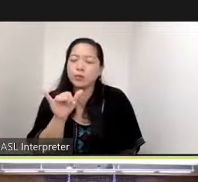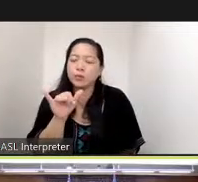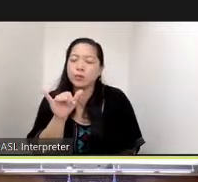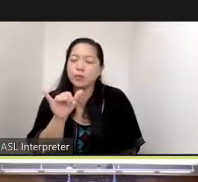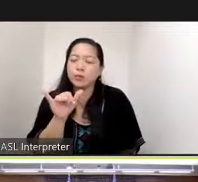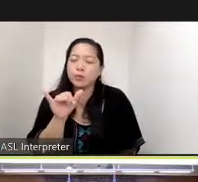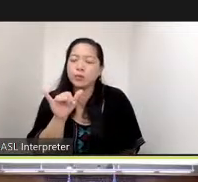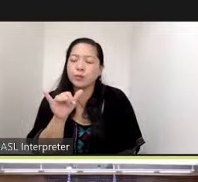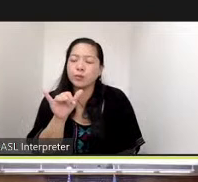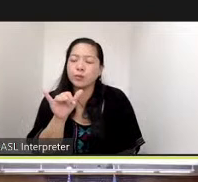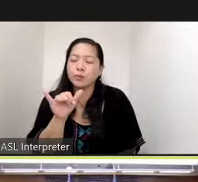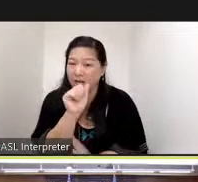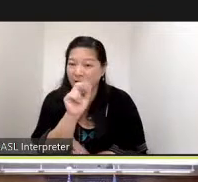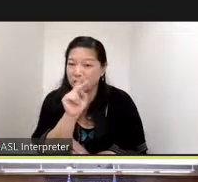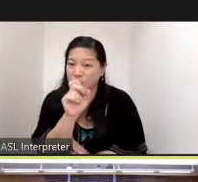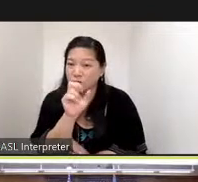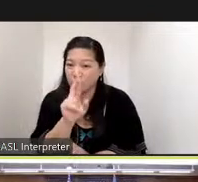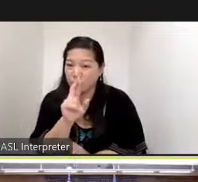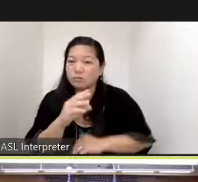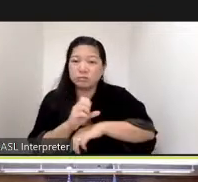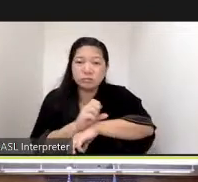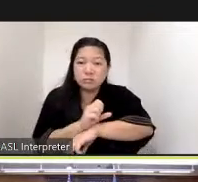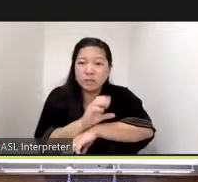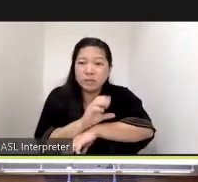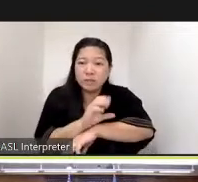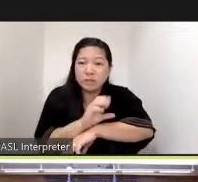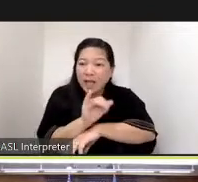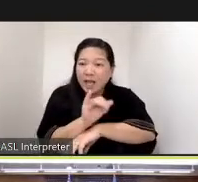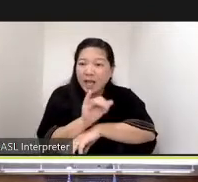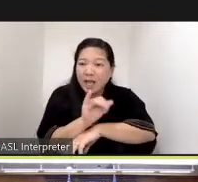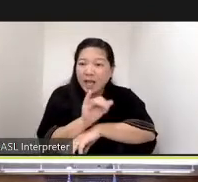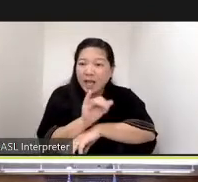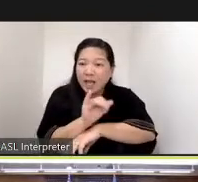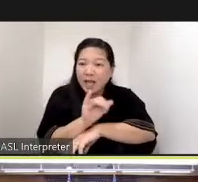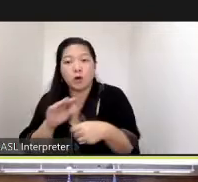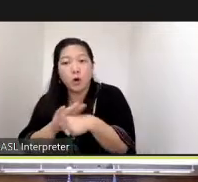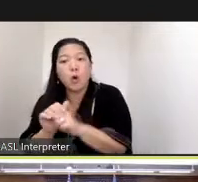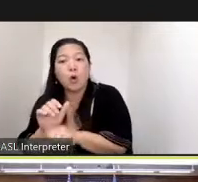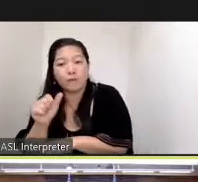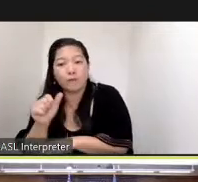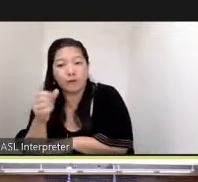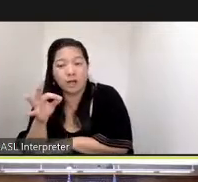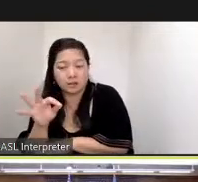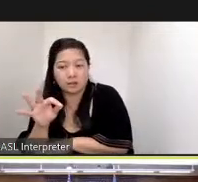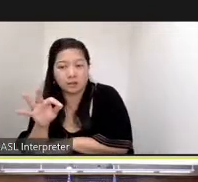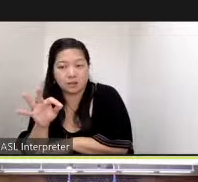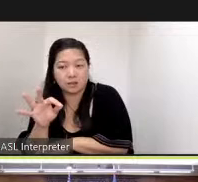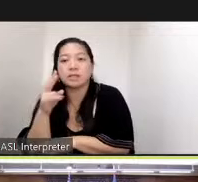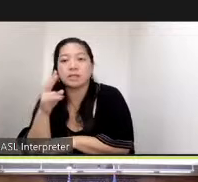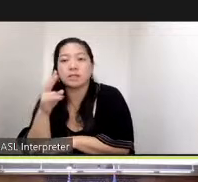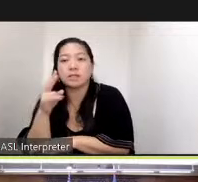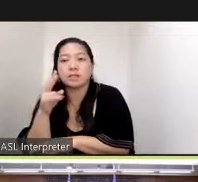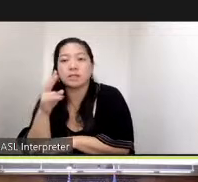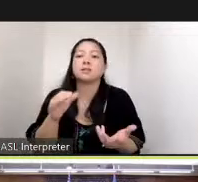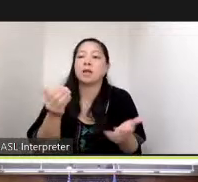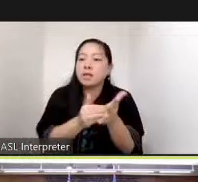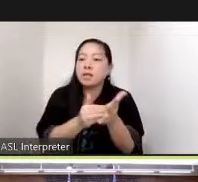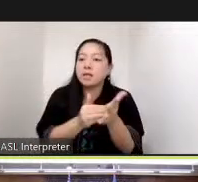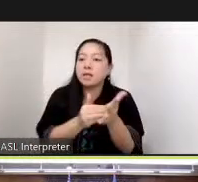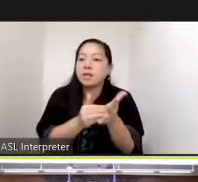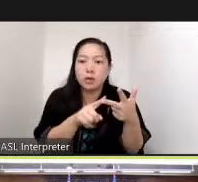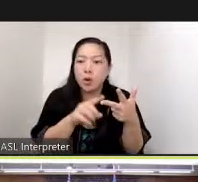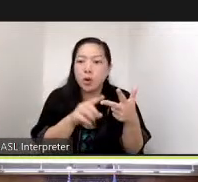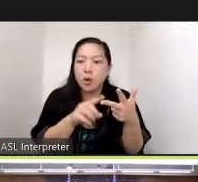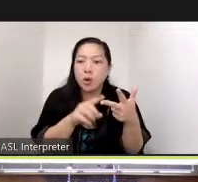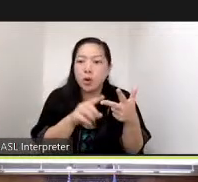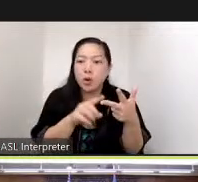COVID. We did not see that earlier. We saw one or two, a few, but we did see an uptick there. And that's Omicron again. It hit the oldest old